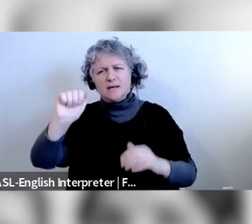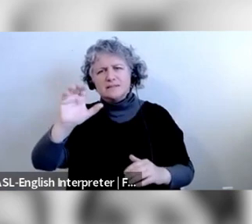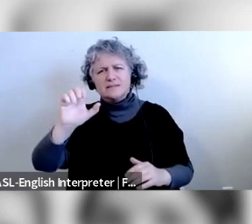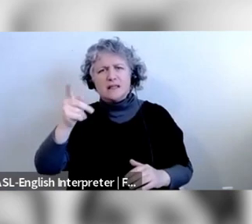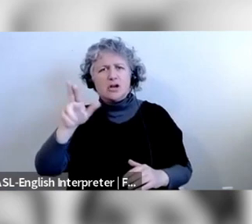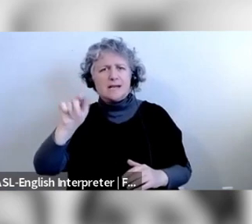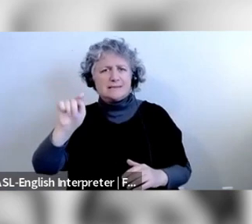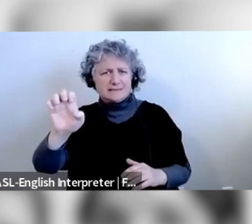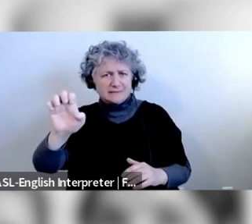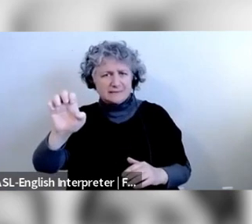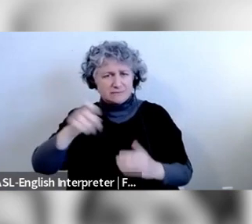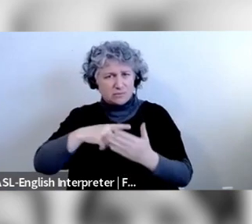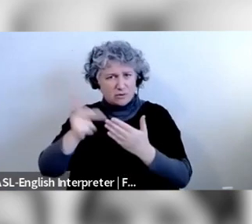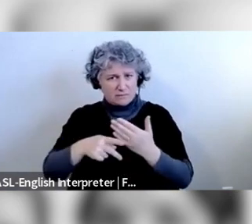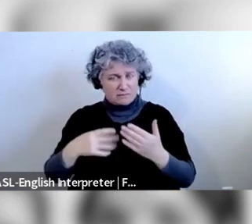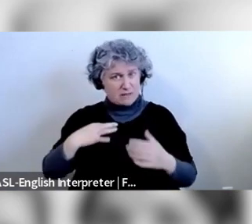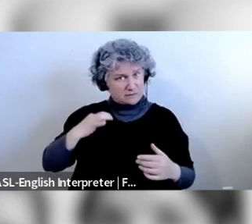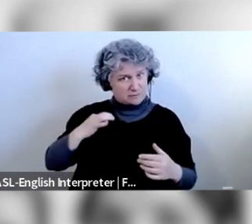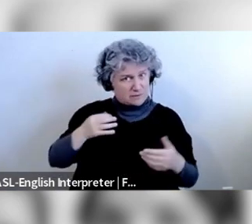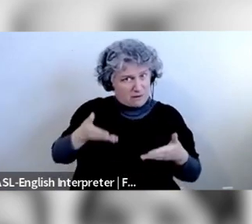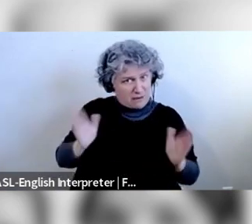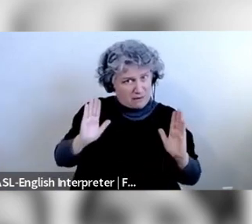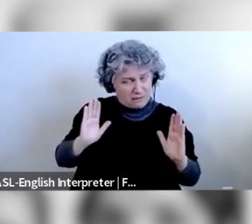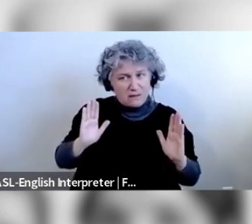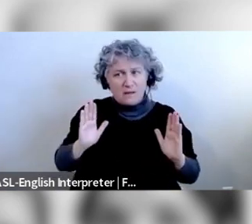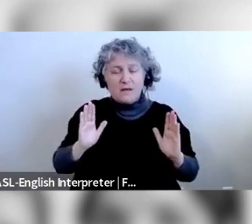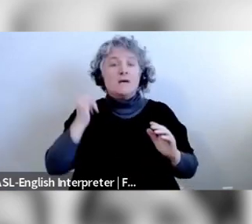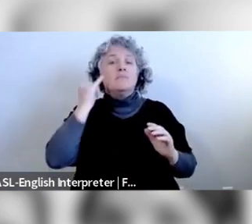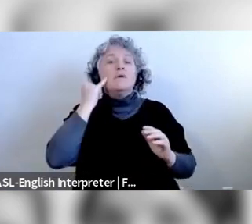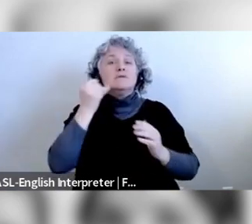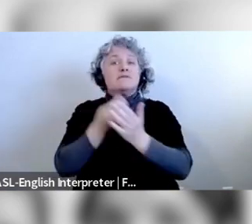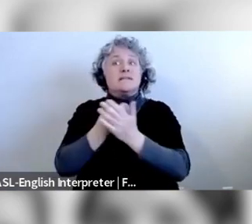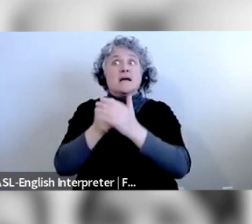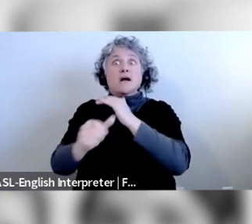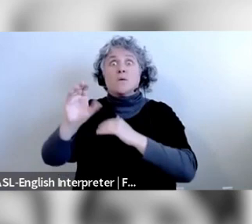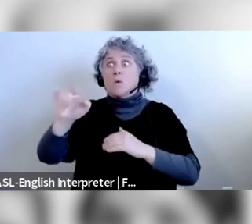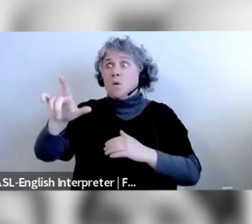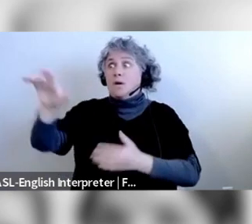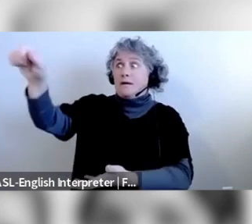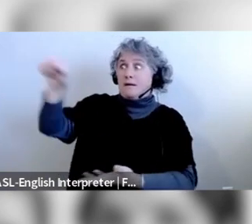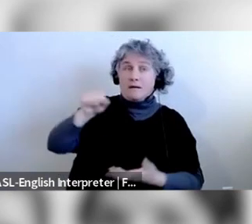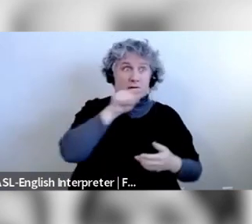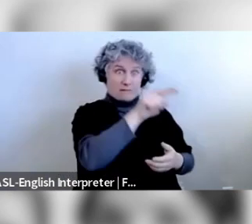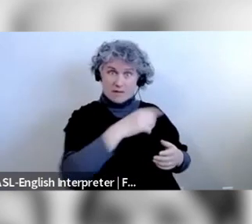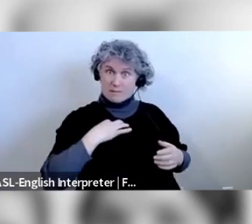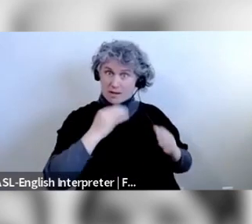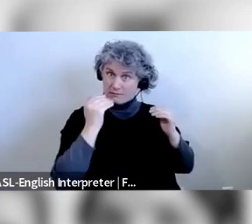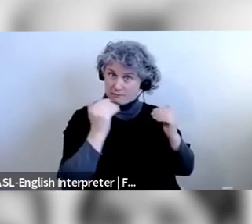we eligible for this round of the i.d.e.a program if we received funding through the COIL program? Yes, you are